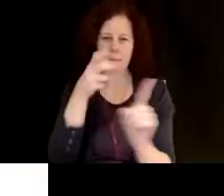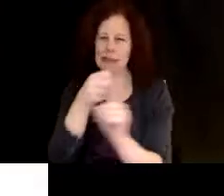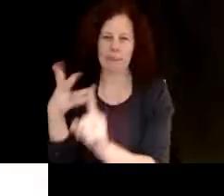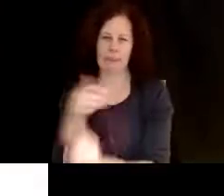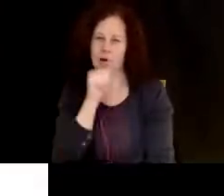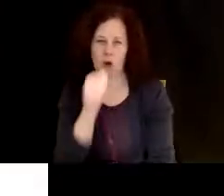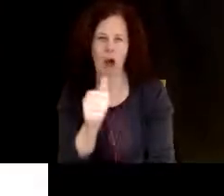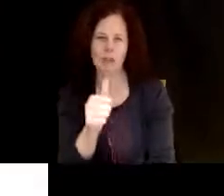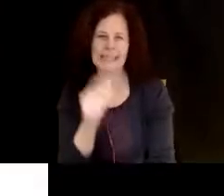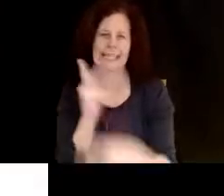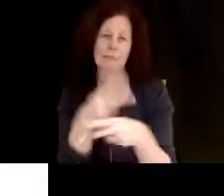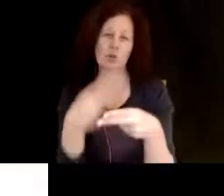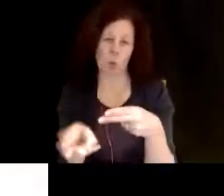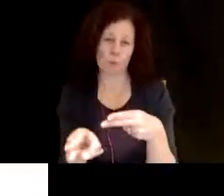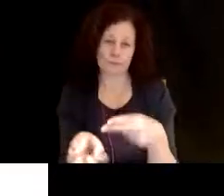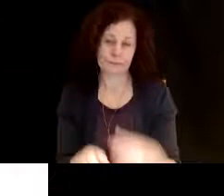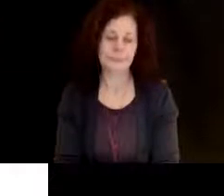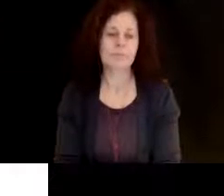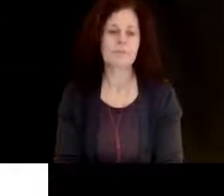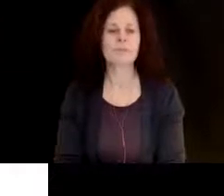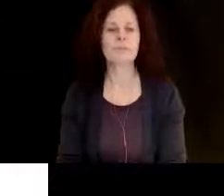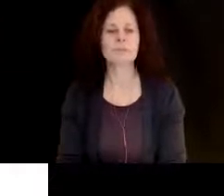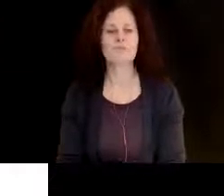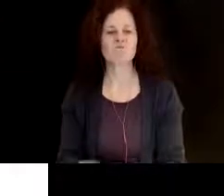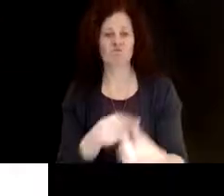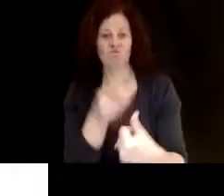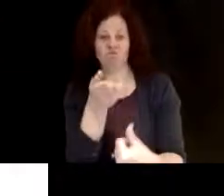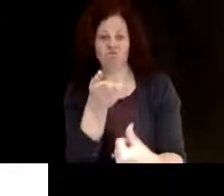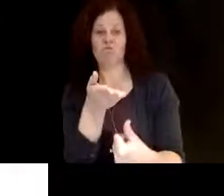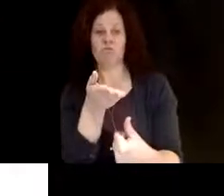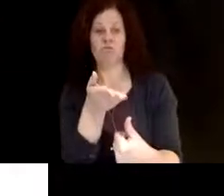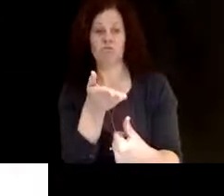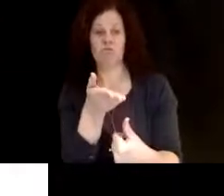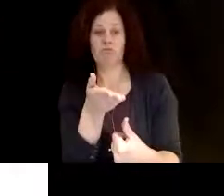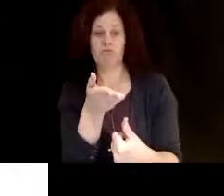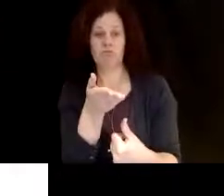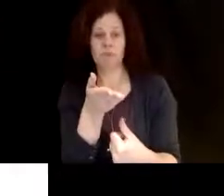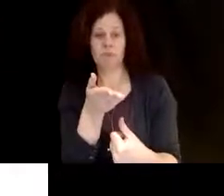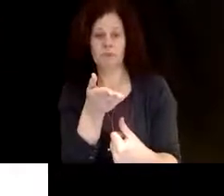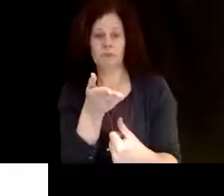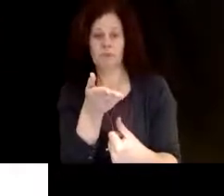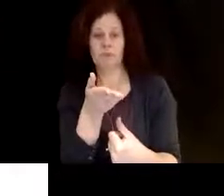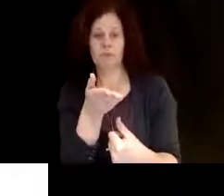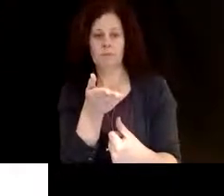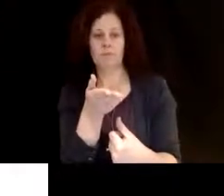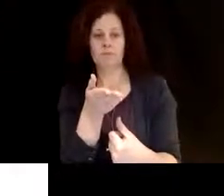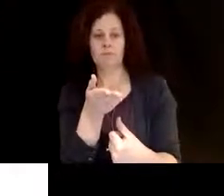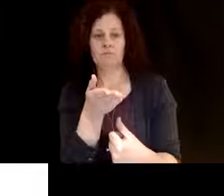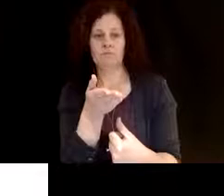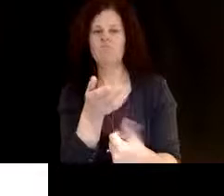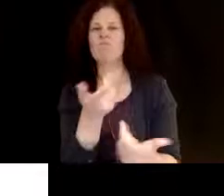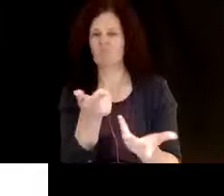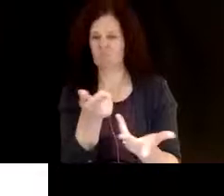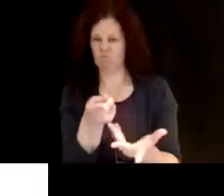to share was that organizational change is needed to build support and buy-in for the plan